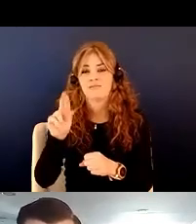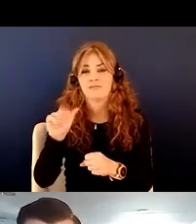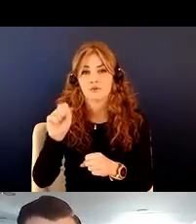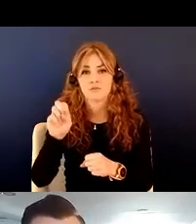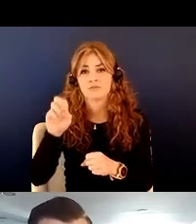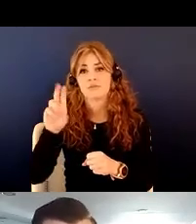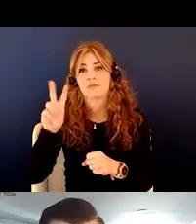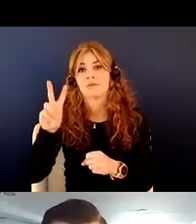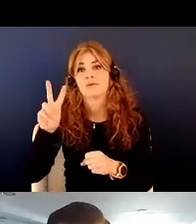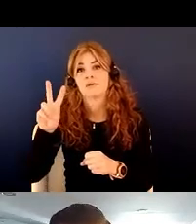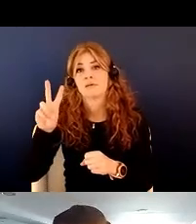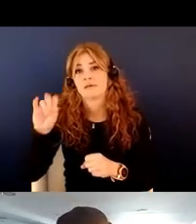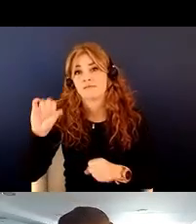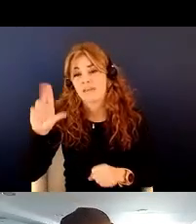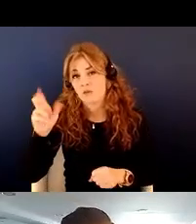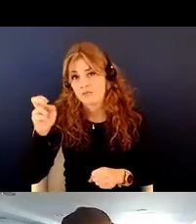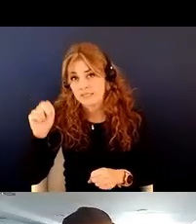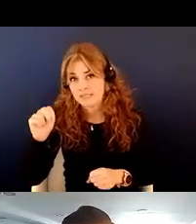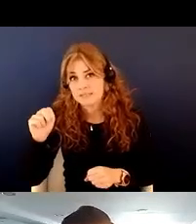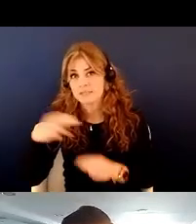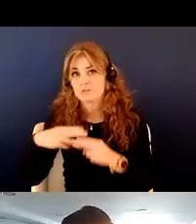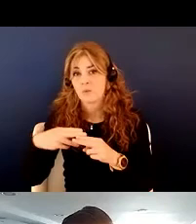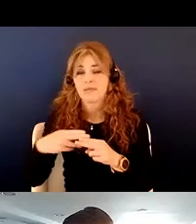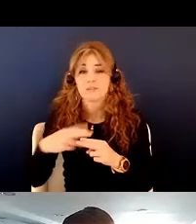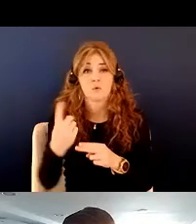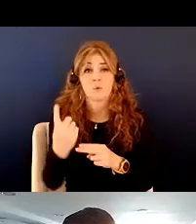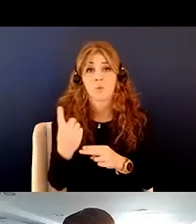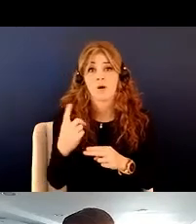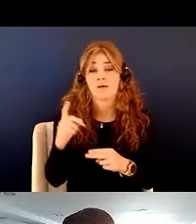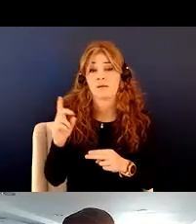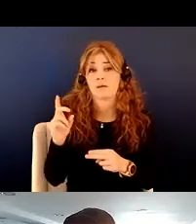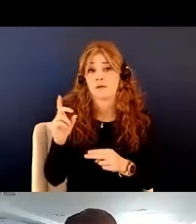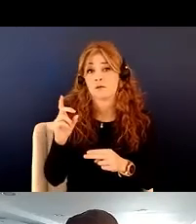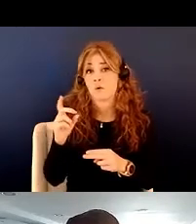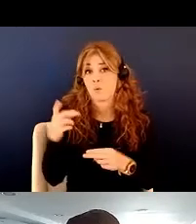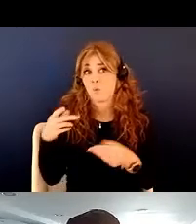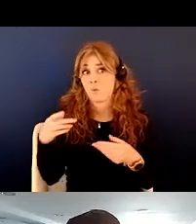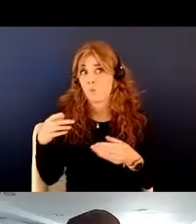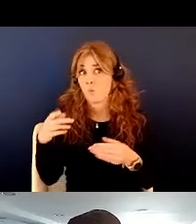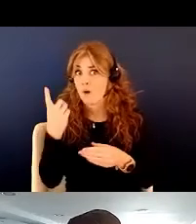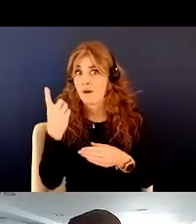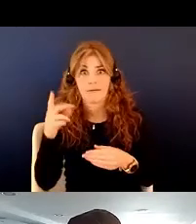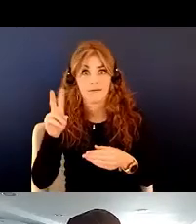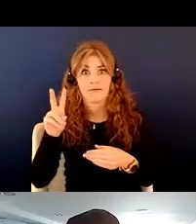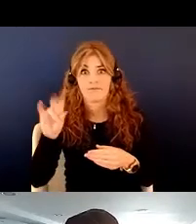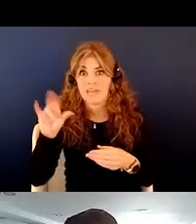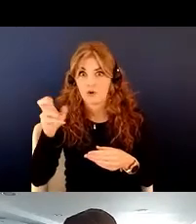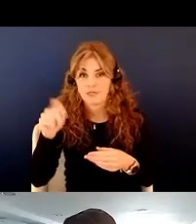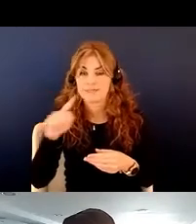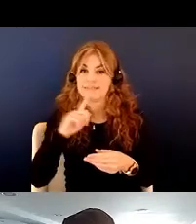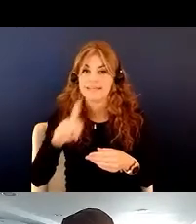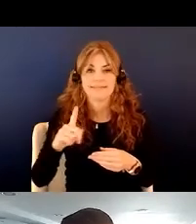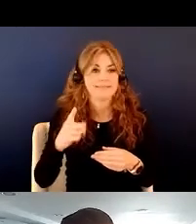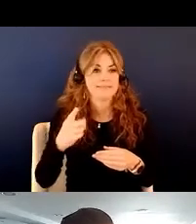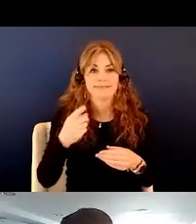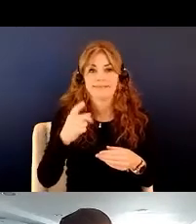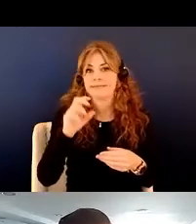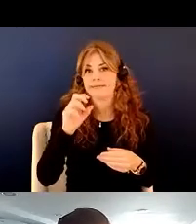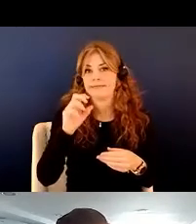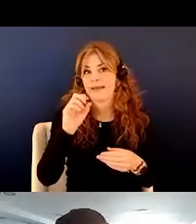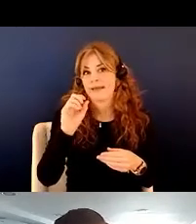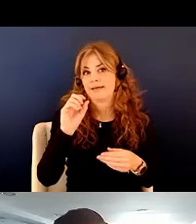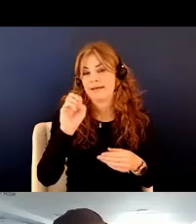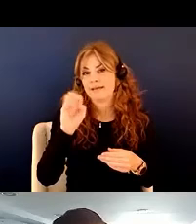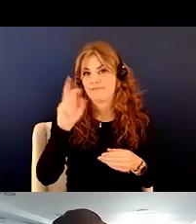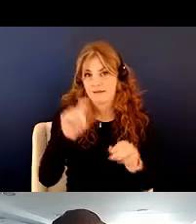effects model, again, the only source of variation is that sampling variance. So those standard errors that Josh just showed us how